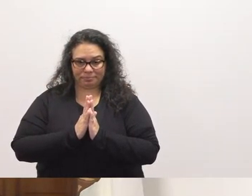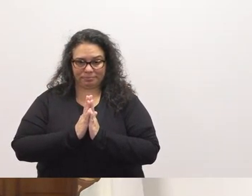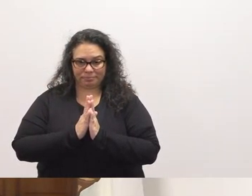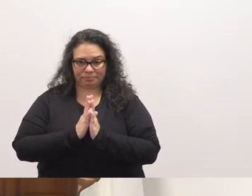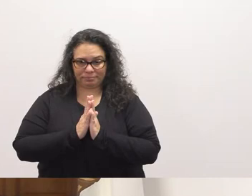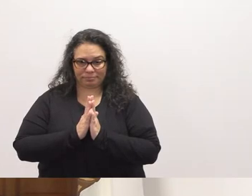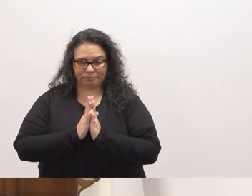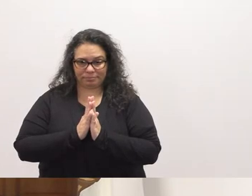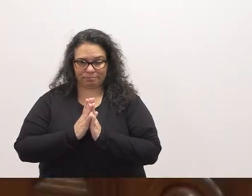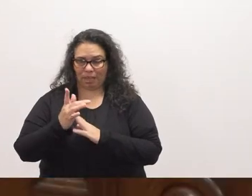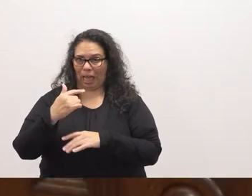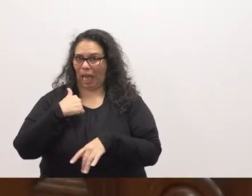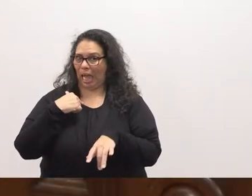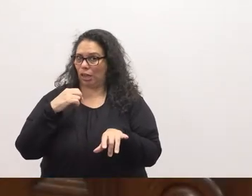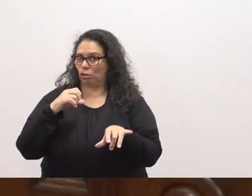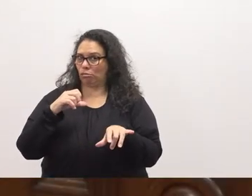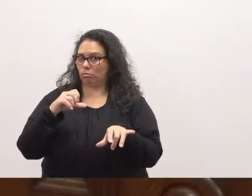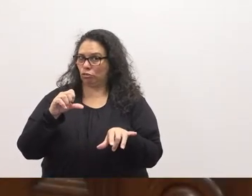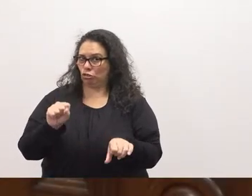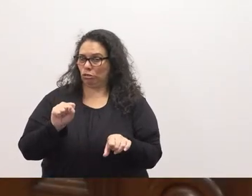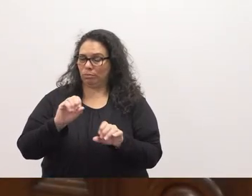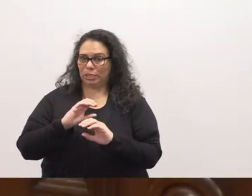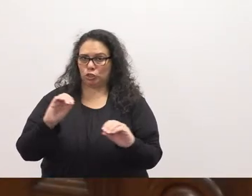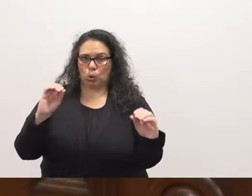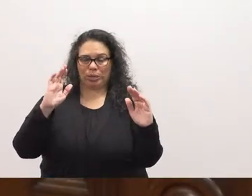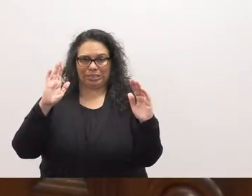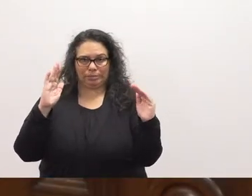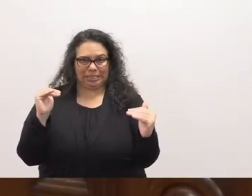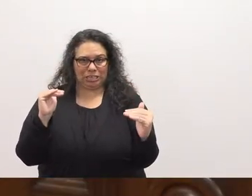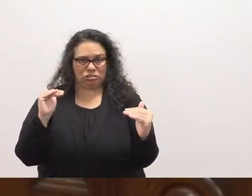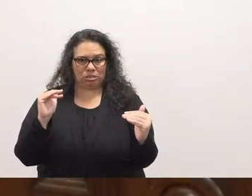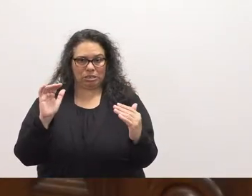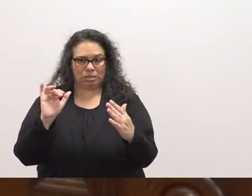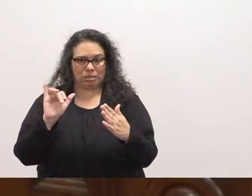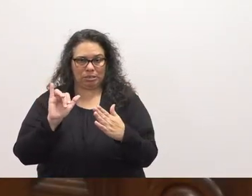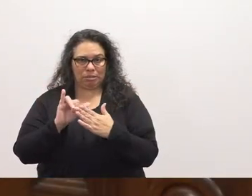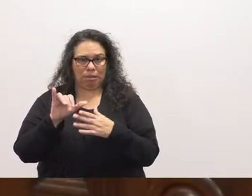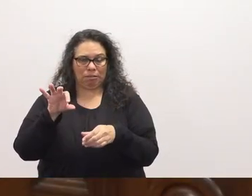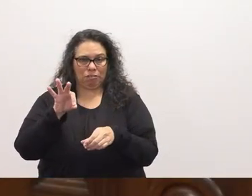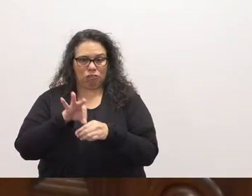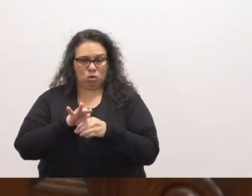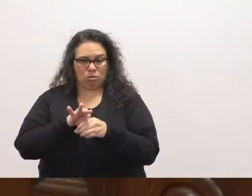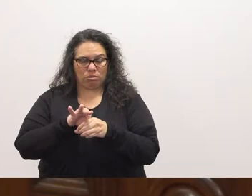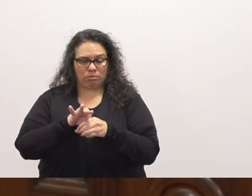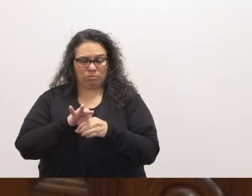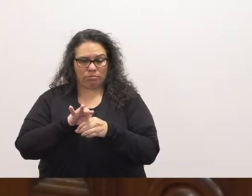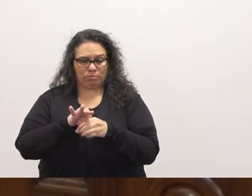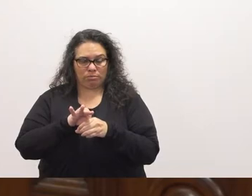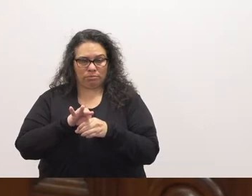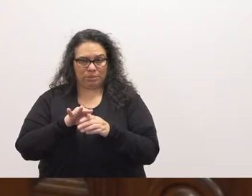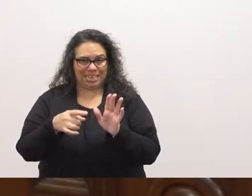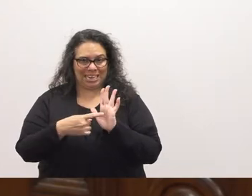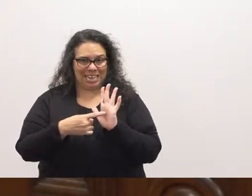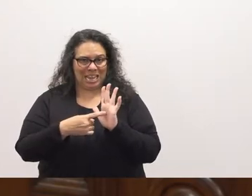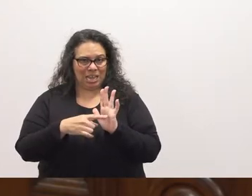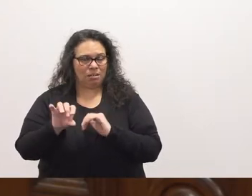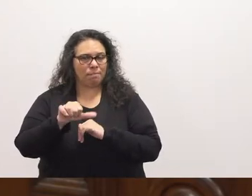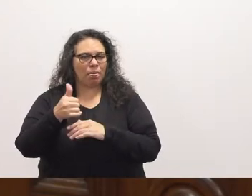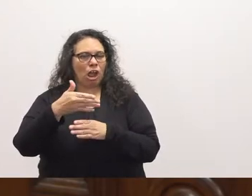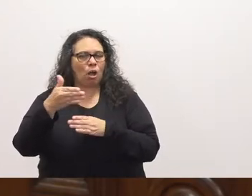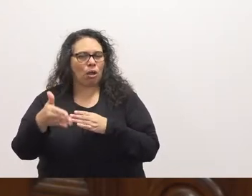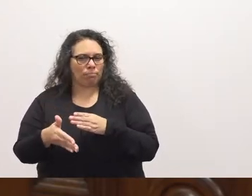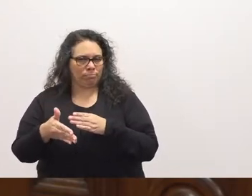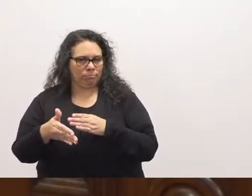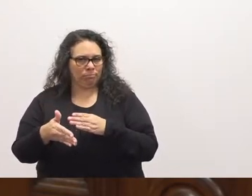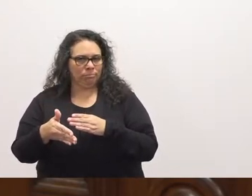I could, but there's no expectation that a vote would indicate a different outcome.